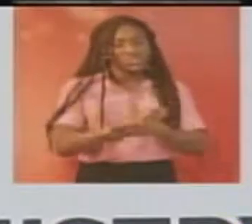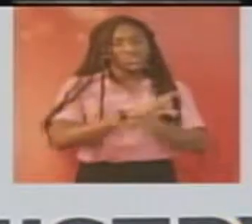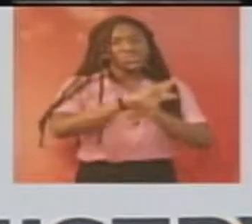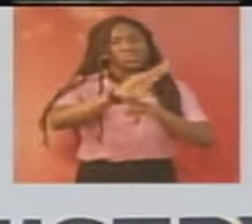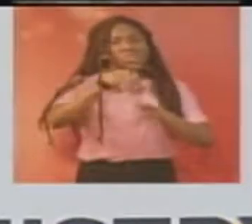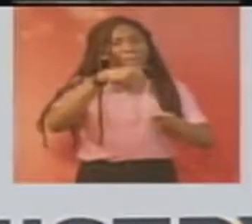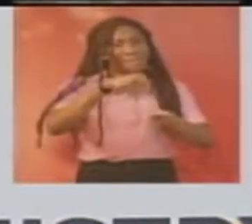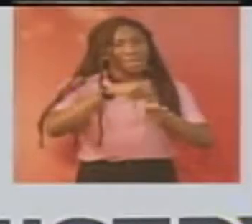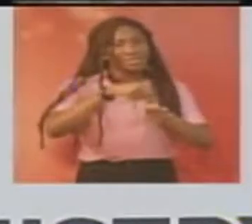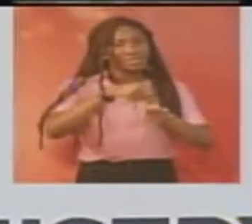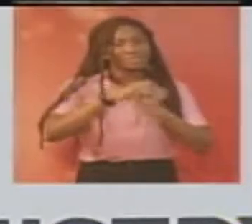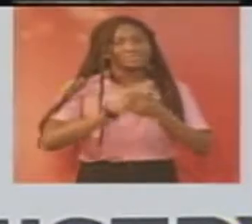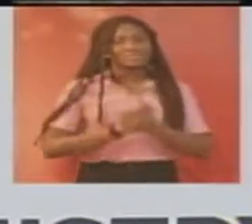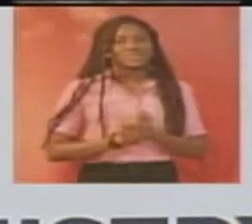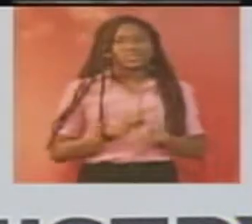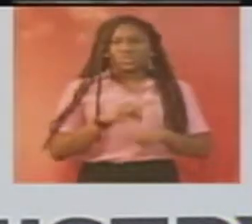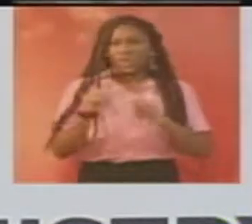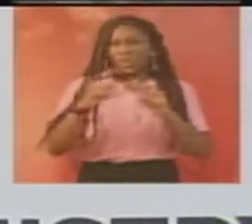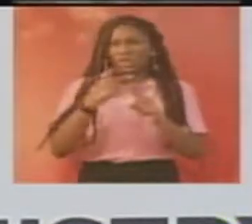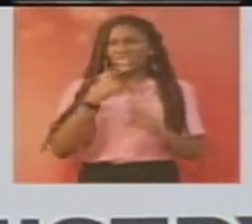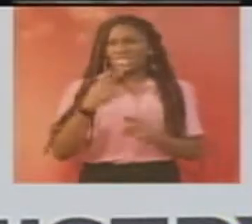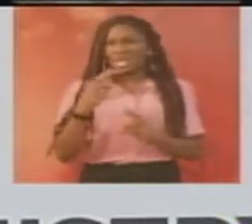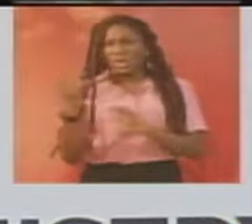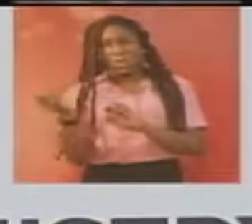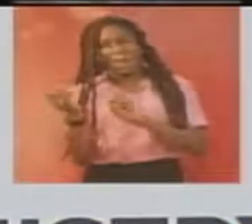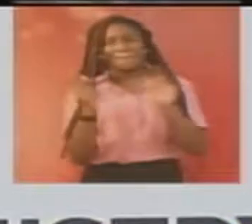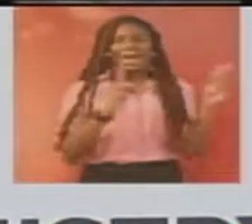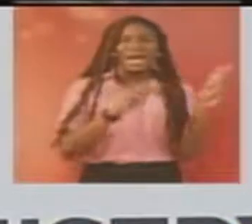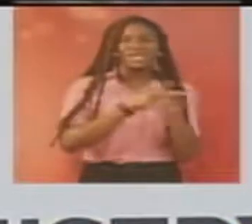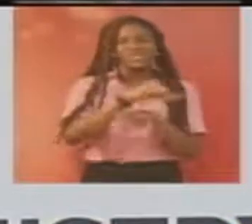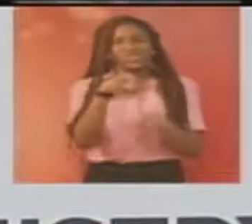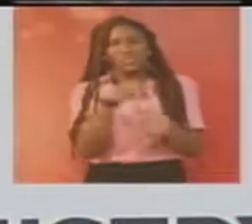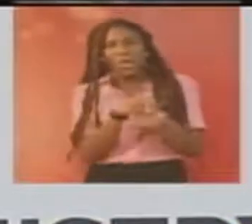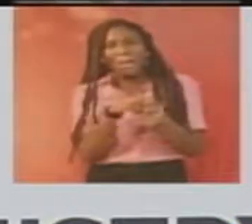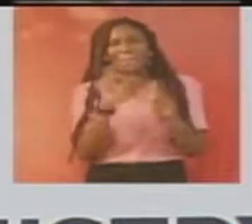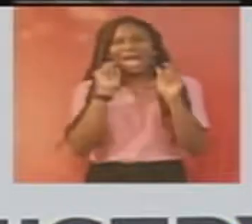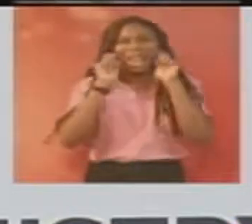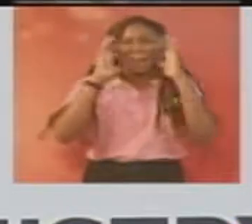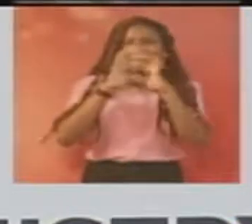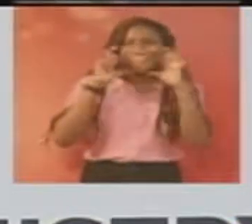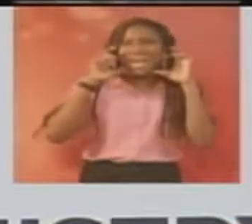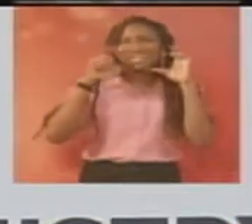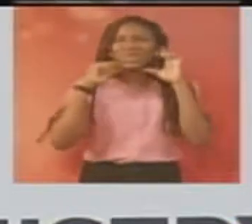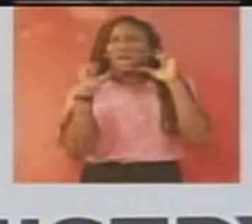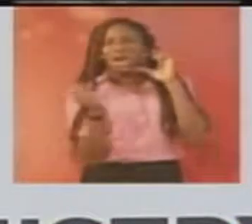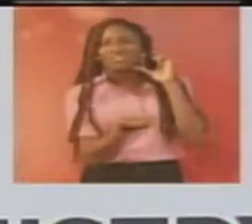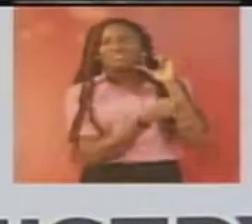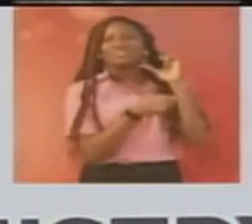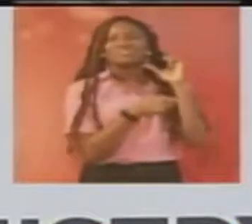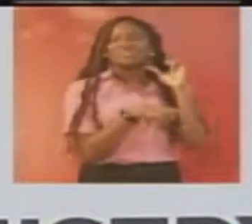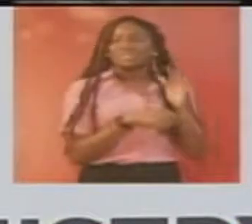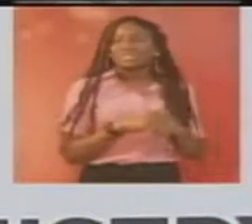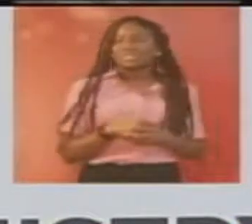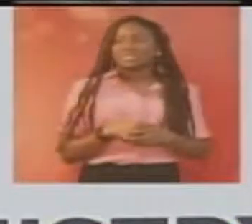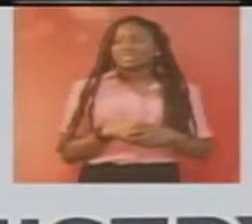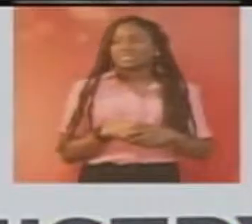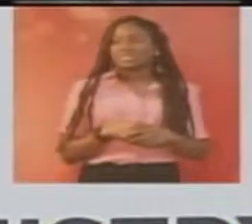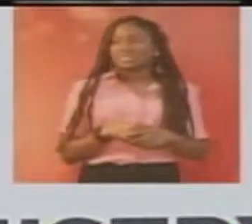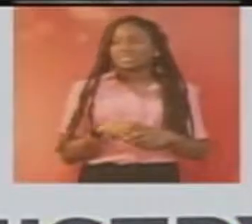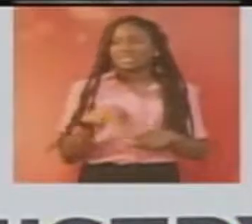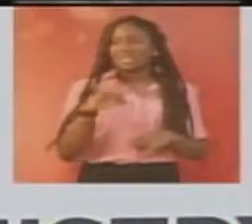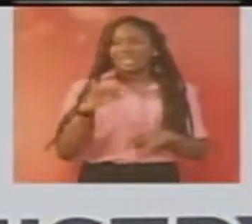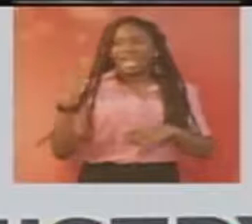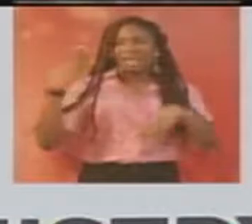going back to normal and taking off the masks and those sorts of sort of retrograde steps, moving in the backward